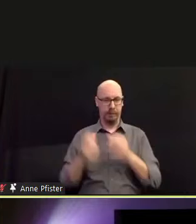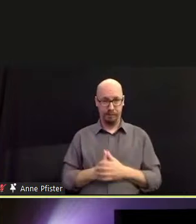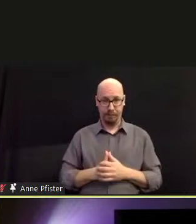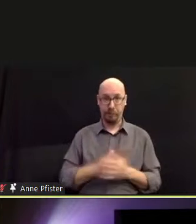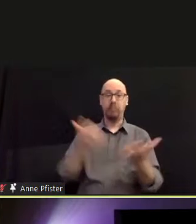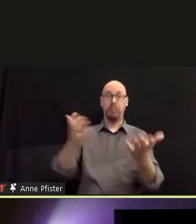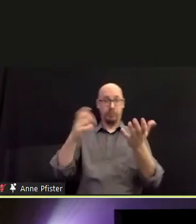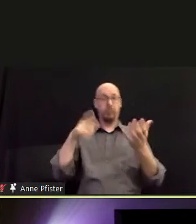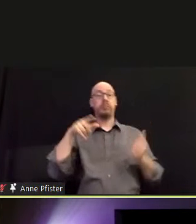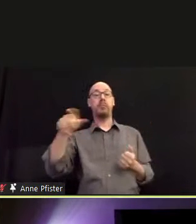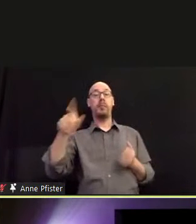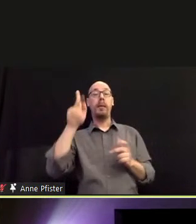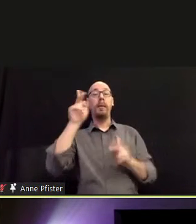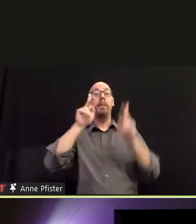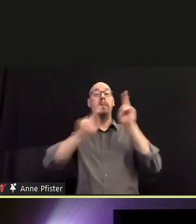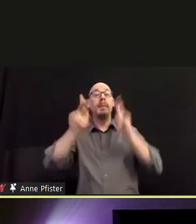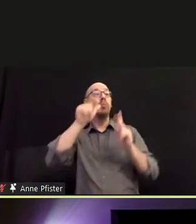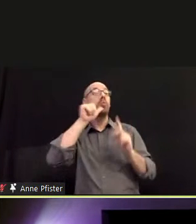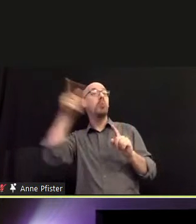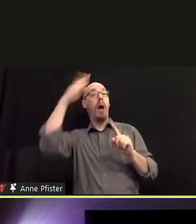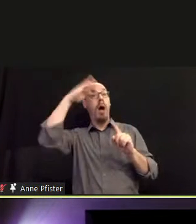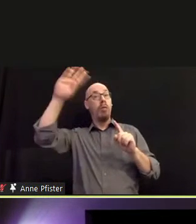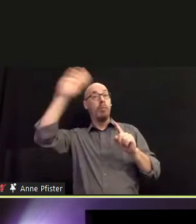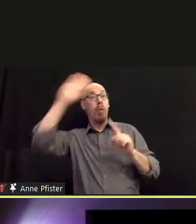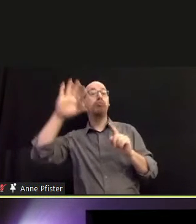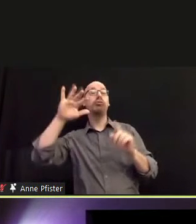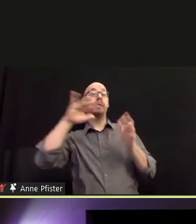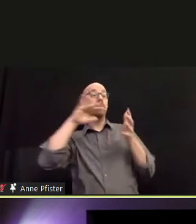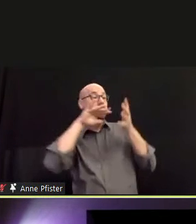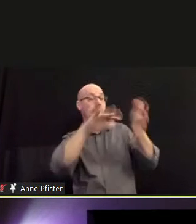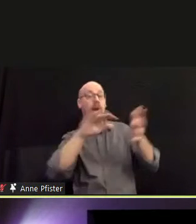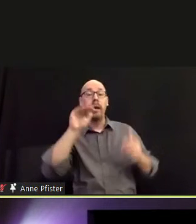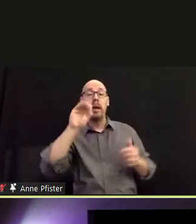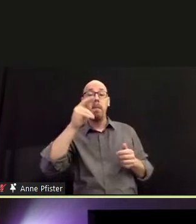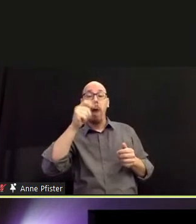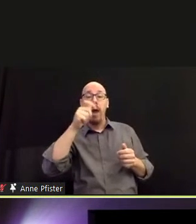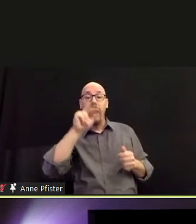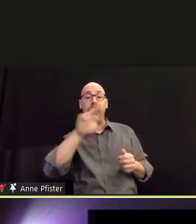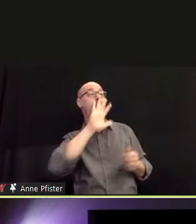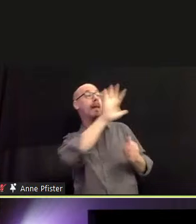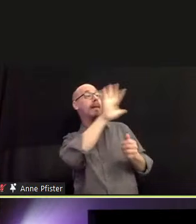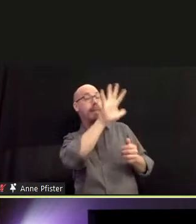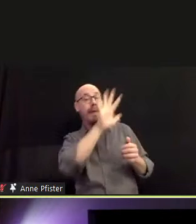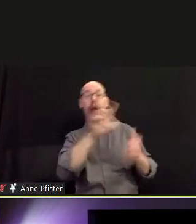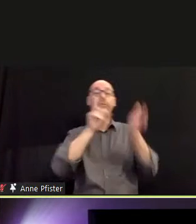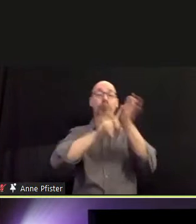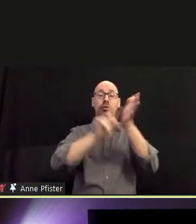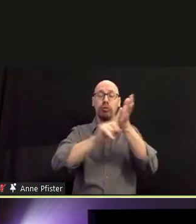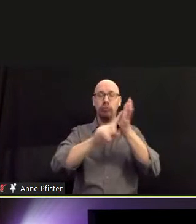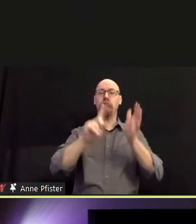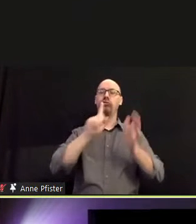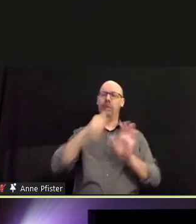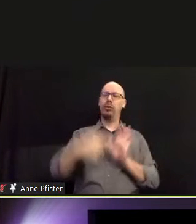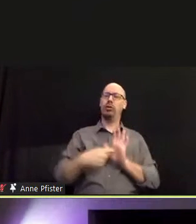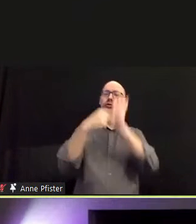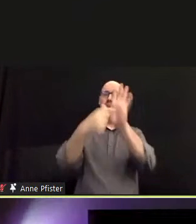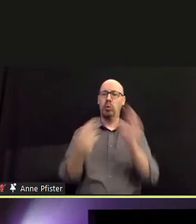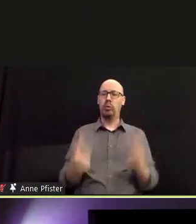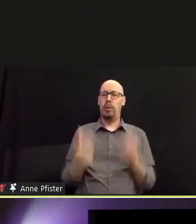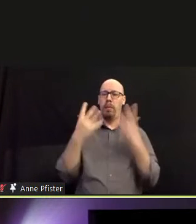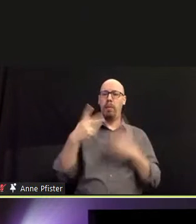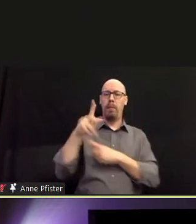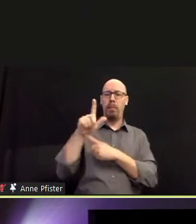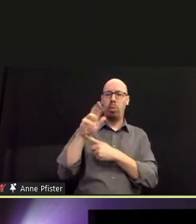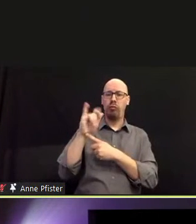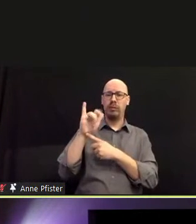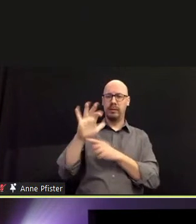anthropologists who follow Monaghan's and others' footsteps have maintained the culturally pluralistic model of deafness, pointing out the need for